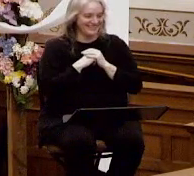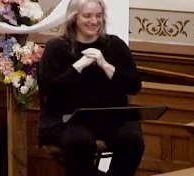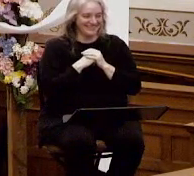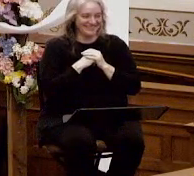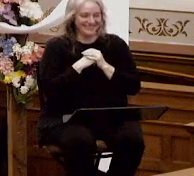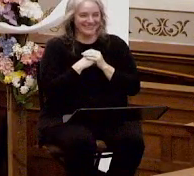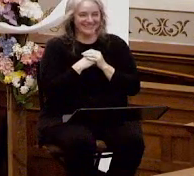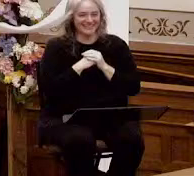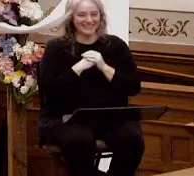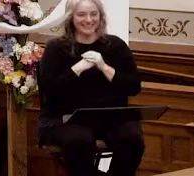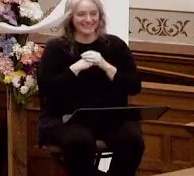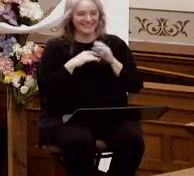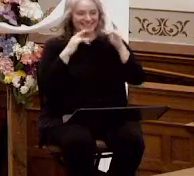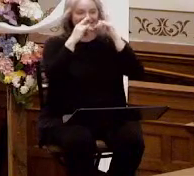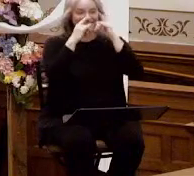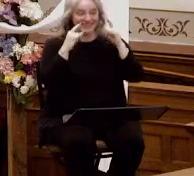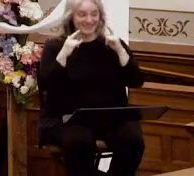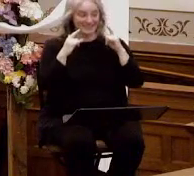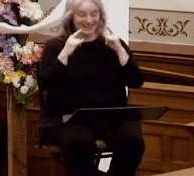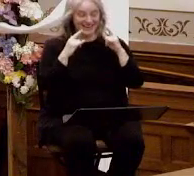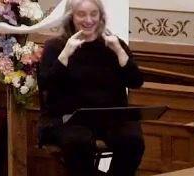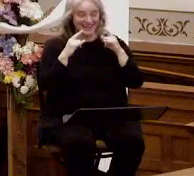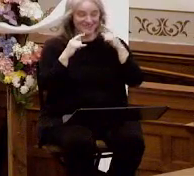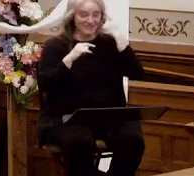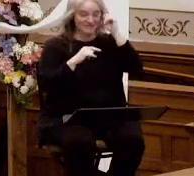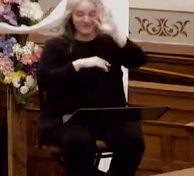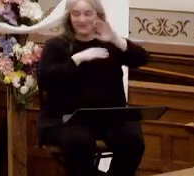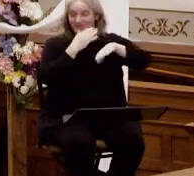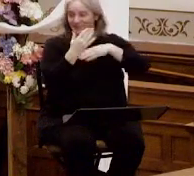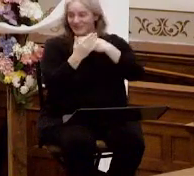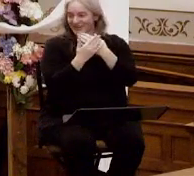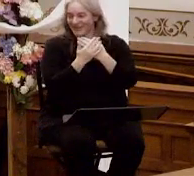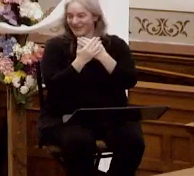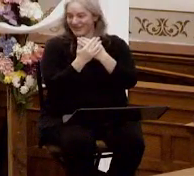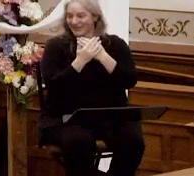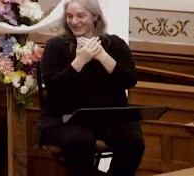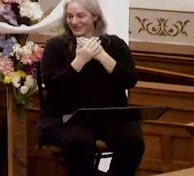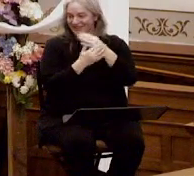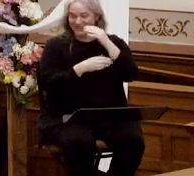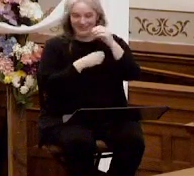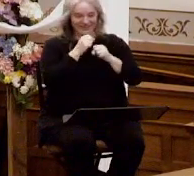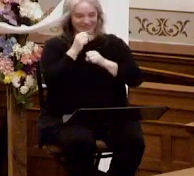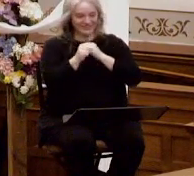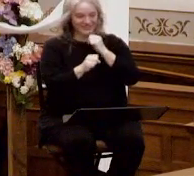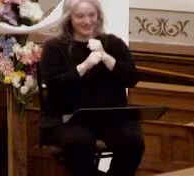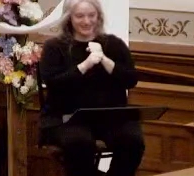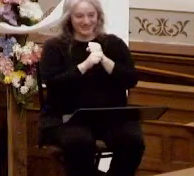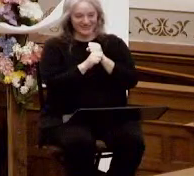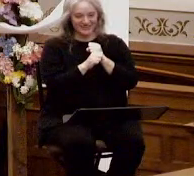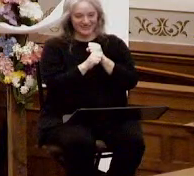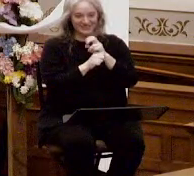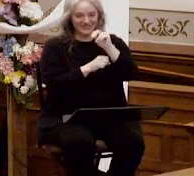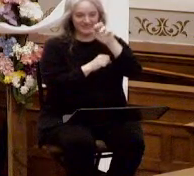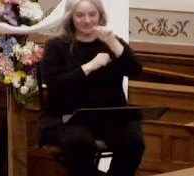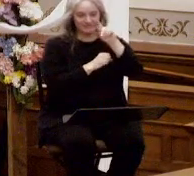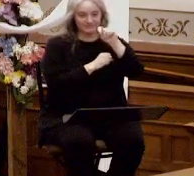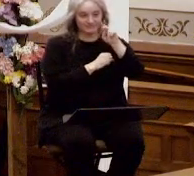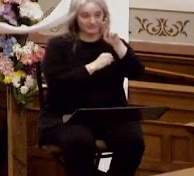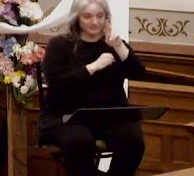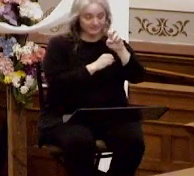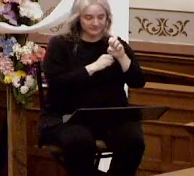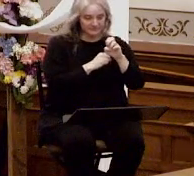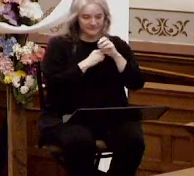there are camps at Placerville for all ages, and there's lots of nature, a lot